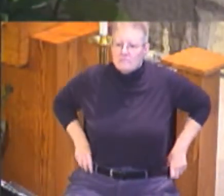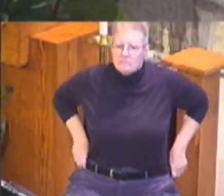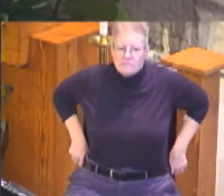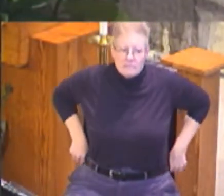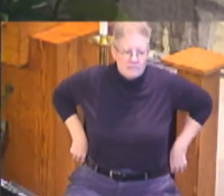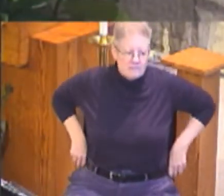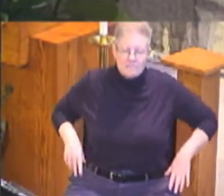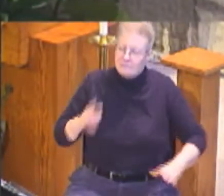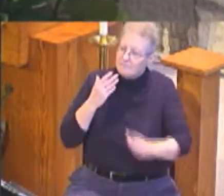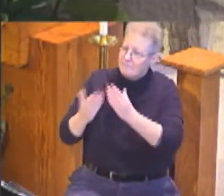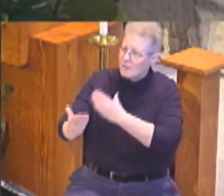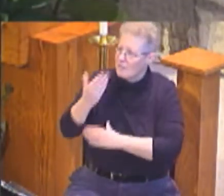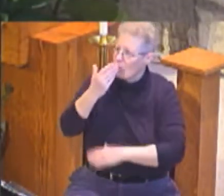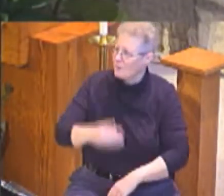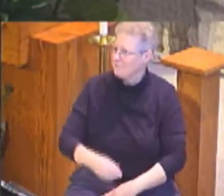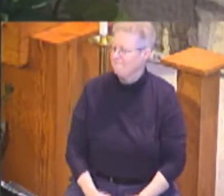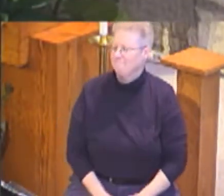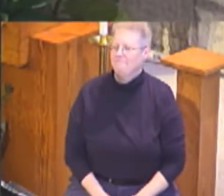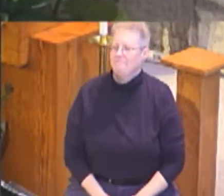Good morning.